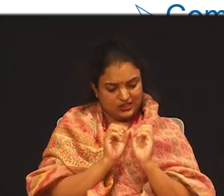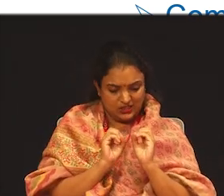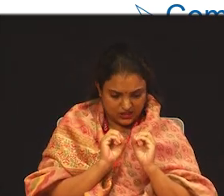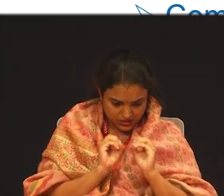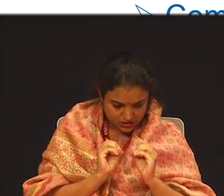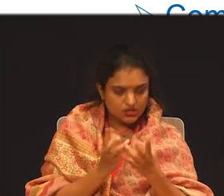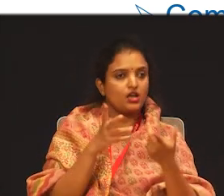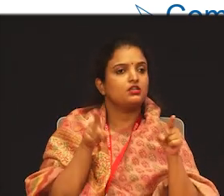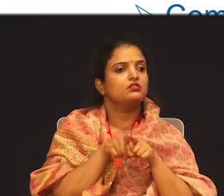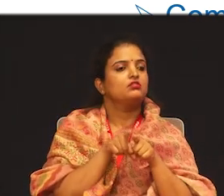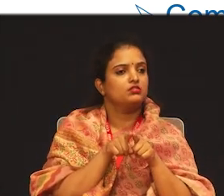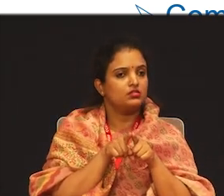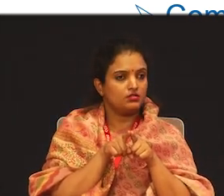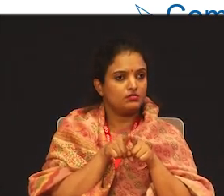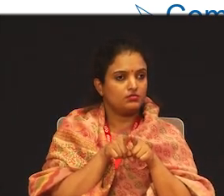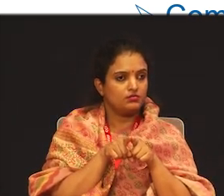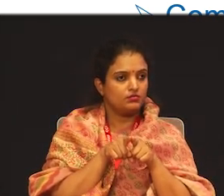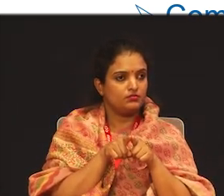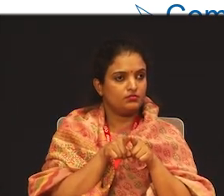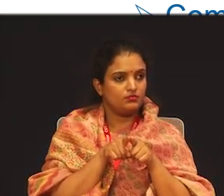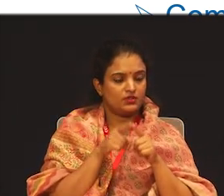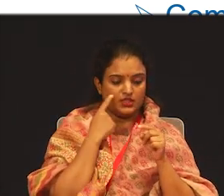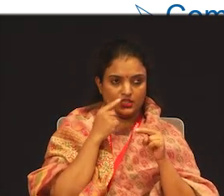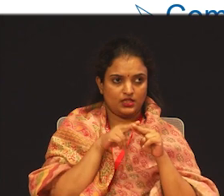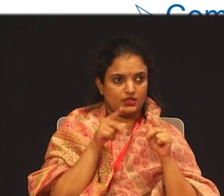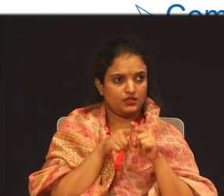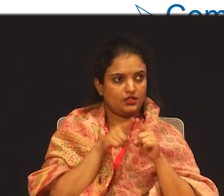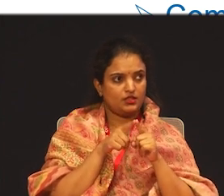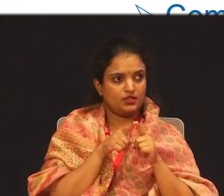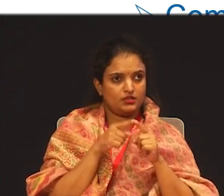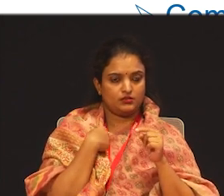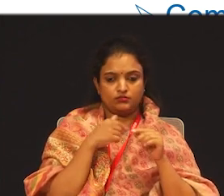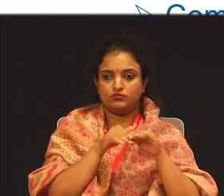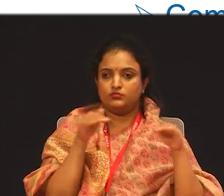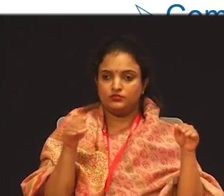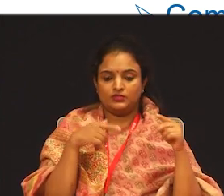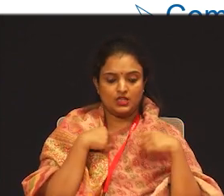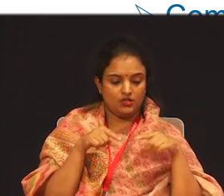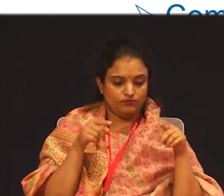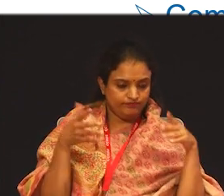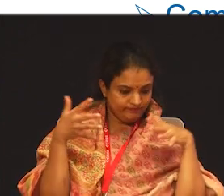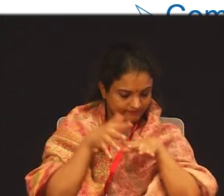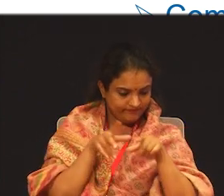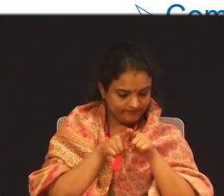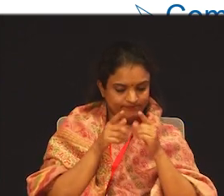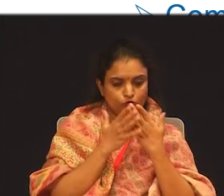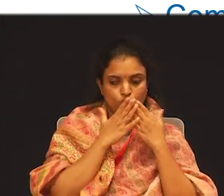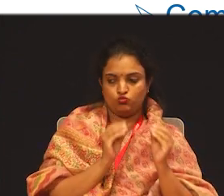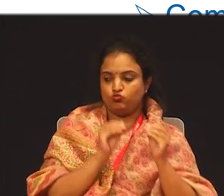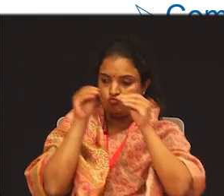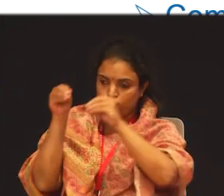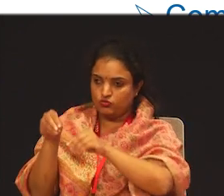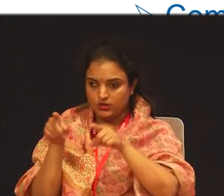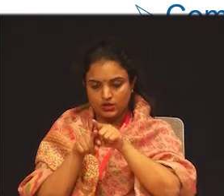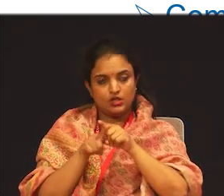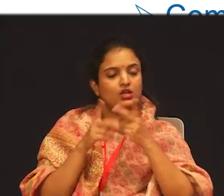beginning, when maybe we are preparing our children to enter the formal school system at a